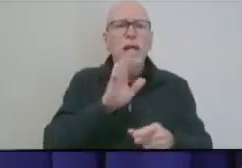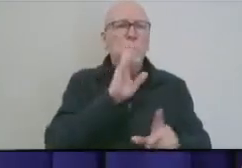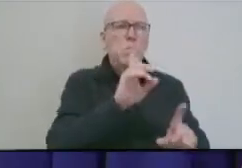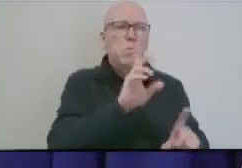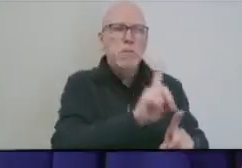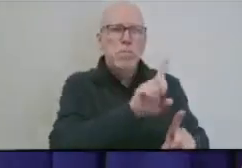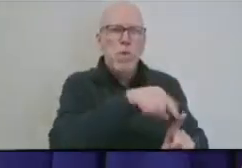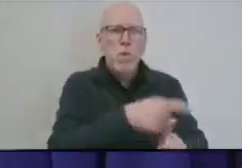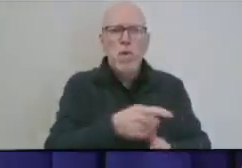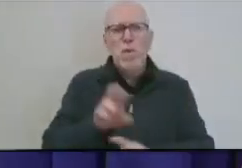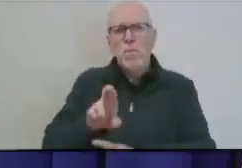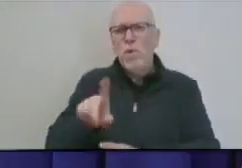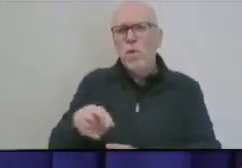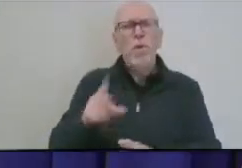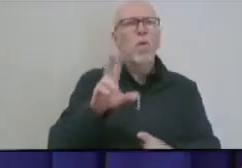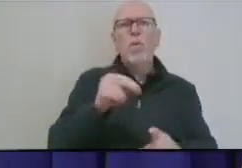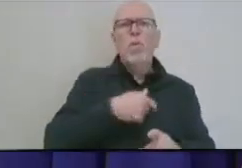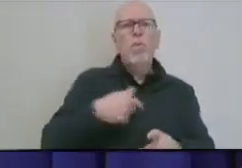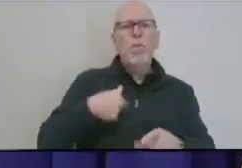have some concerns and we're working